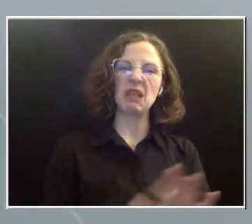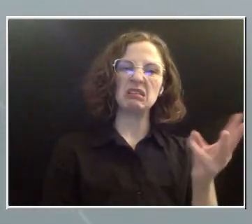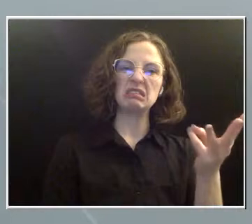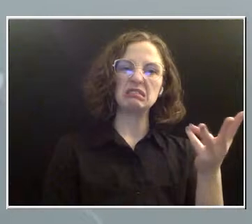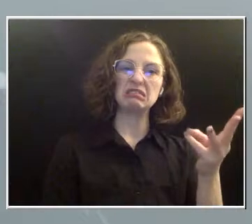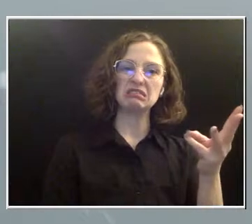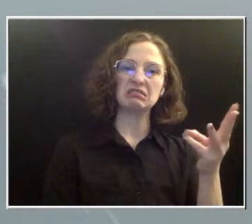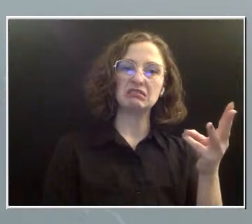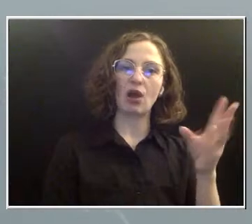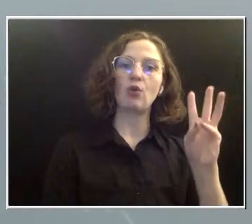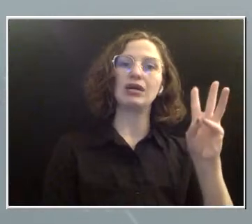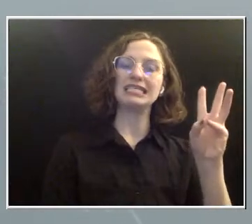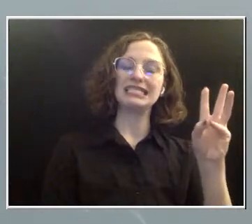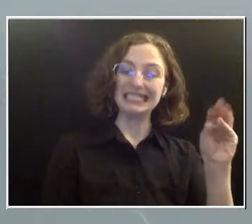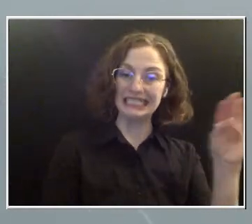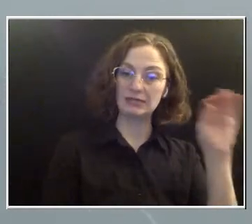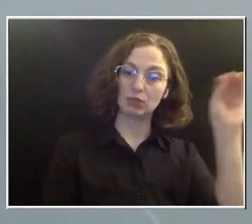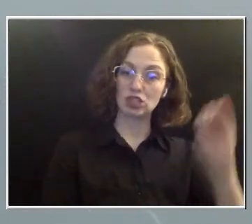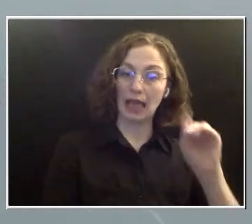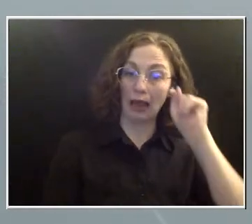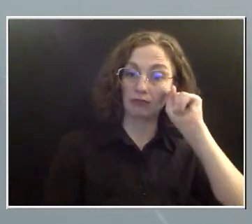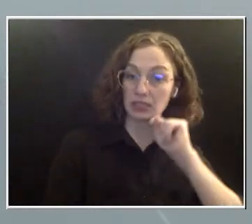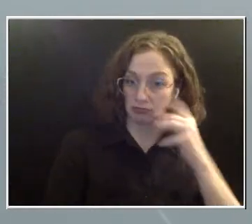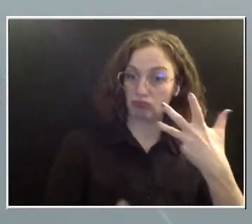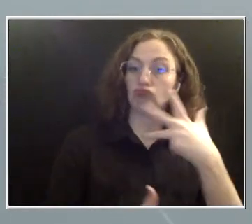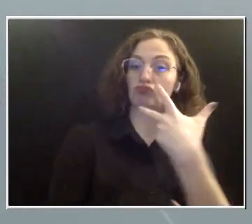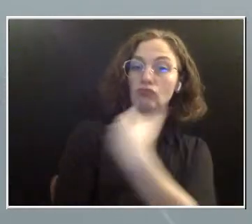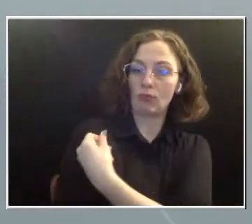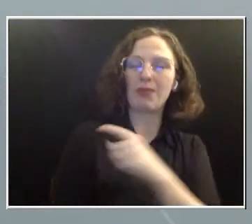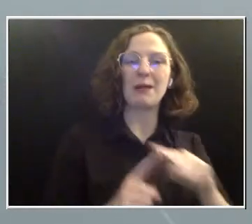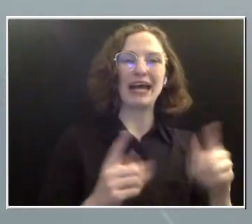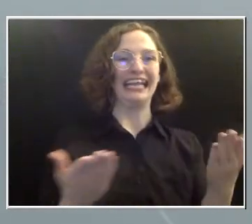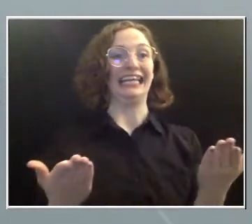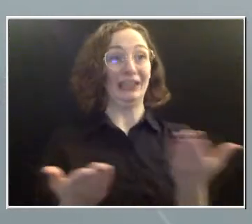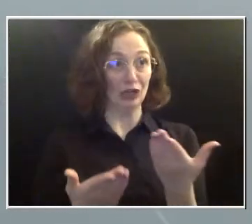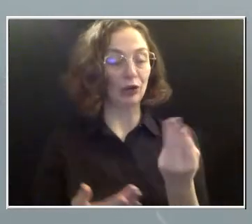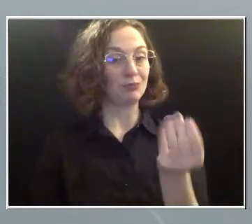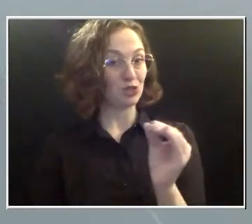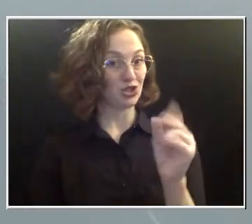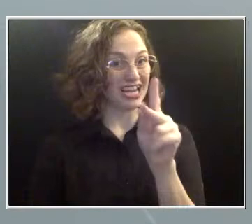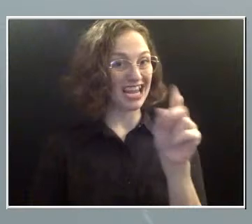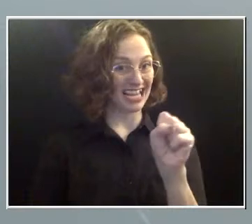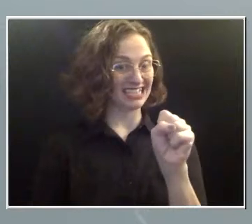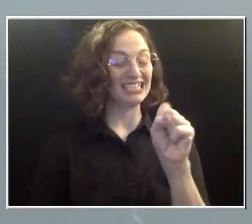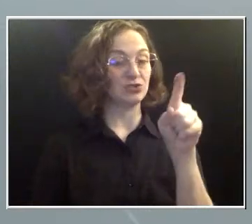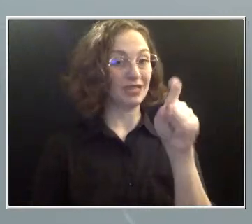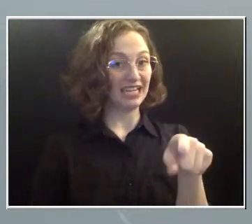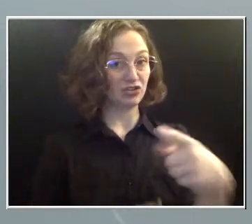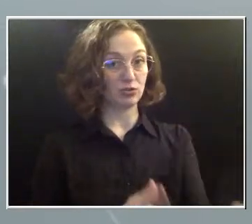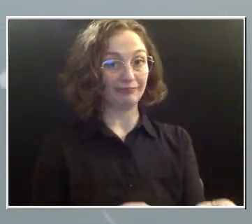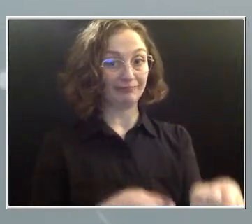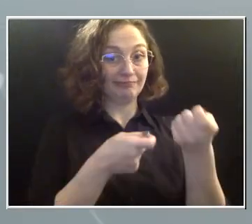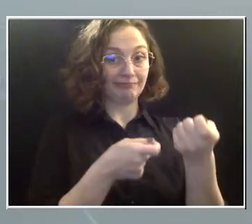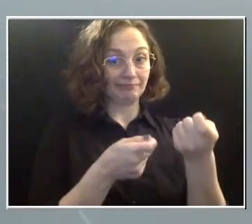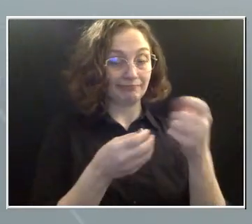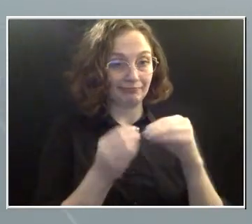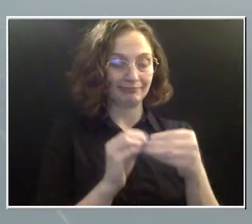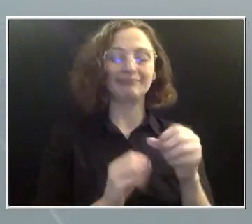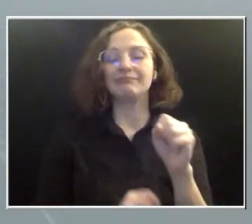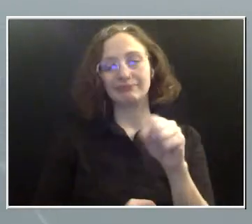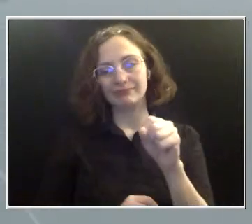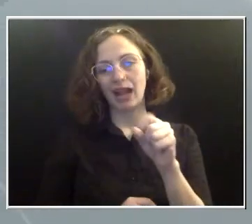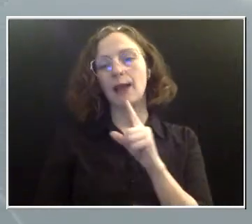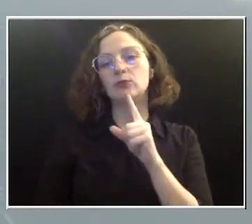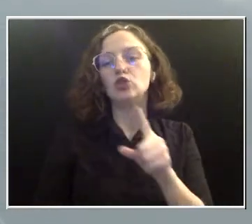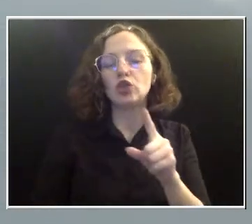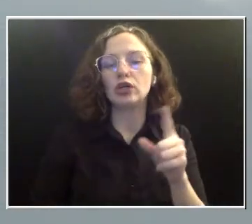we need to obviously get those numbers up, and certainly here. Yeah, I would, and I'll defer to Dr. Hawkinson. He'll know numbers probably a little bit better than me, but I